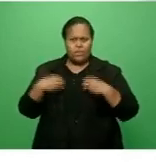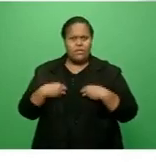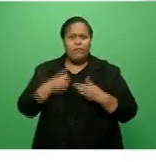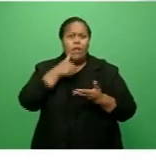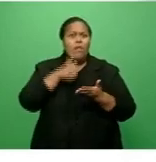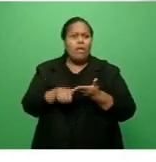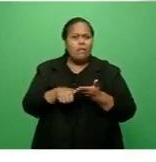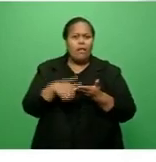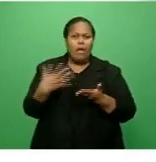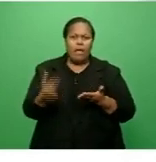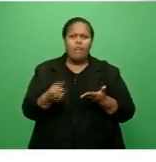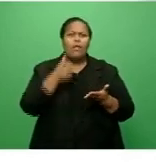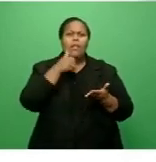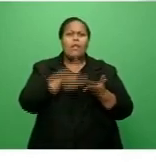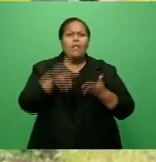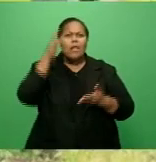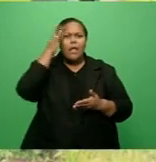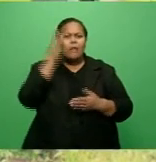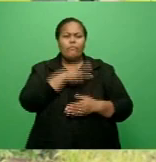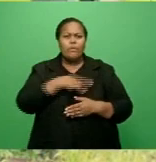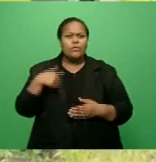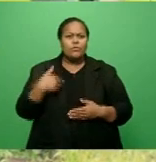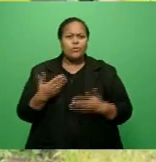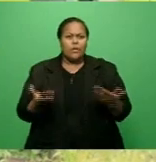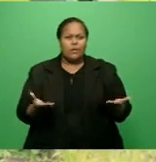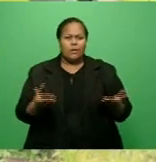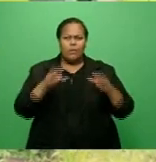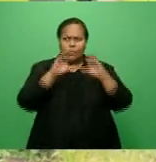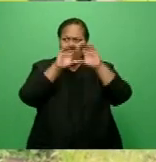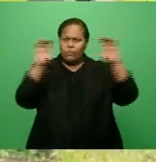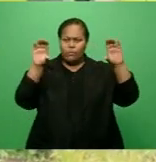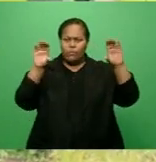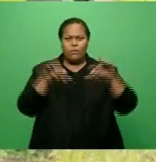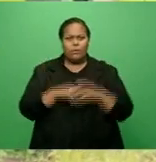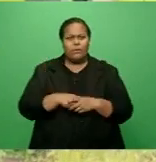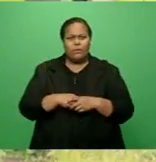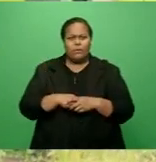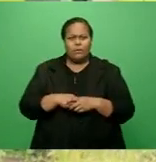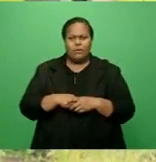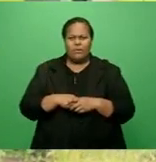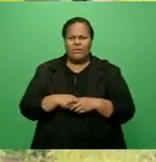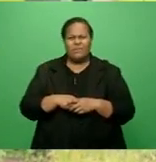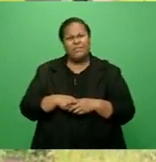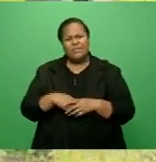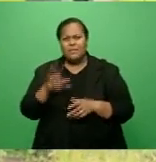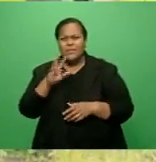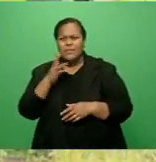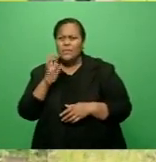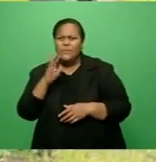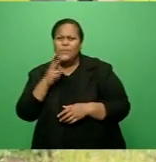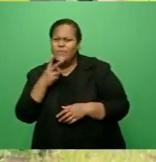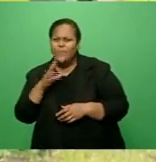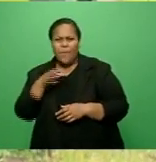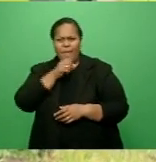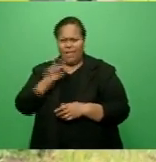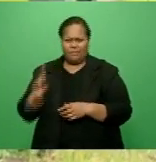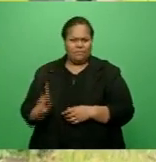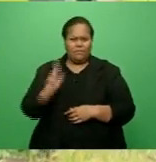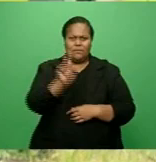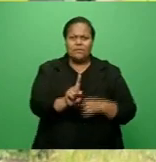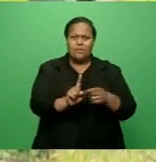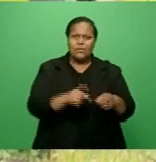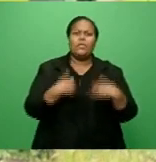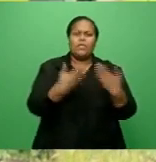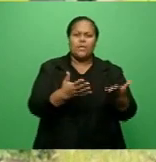letters bearing headers of the ministry. FICAC says these scammers act as agents or middlemen between the public and